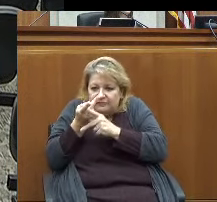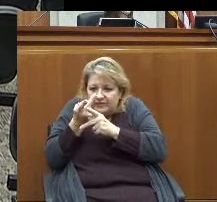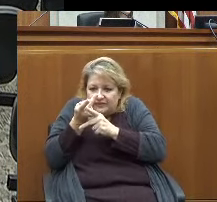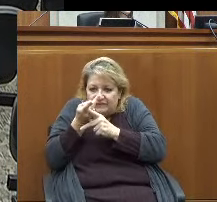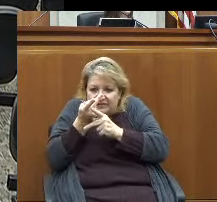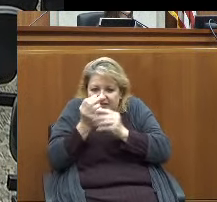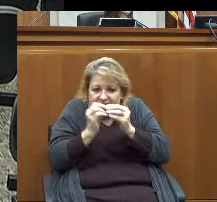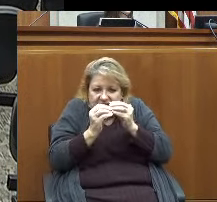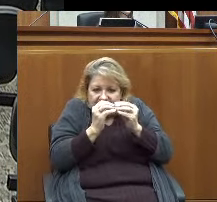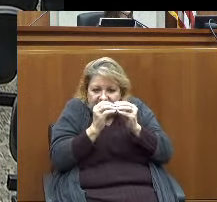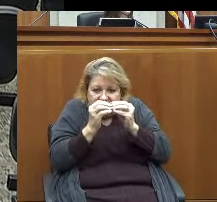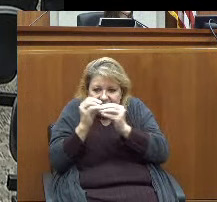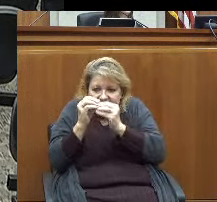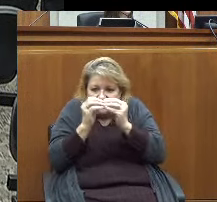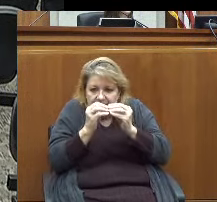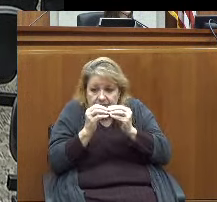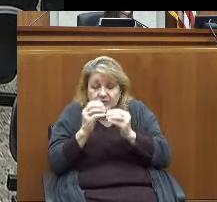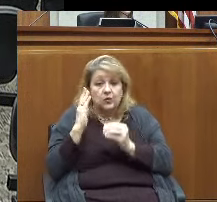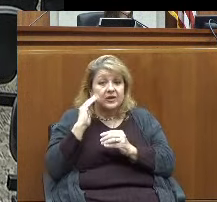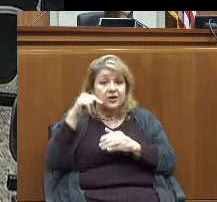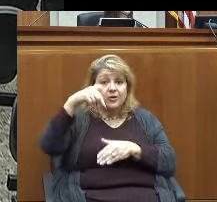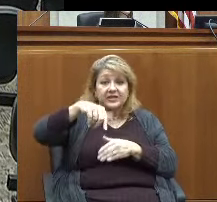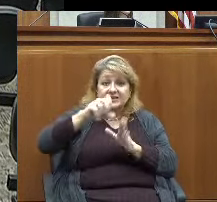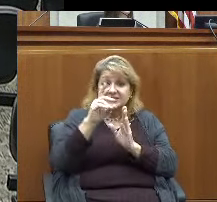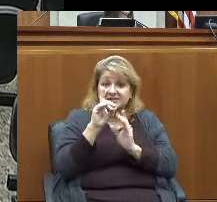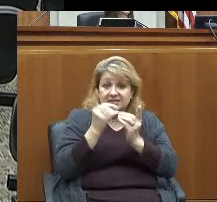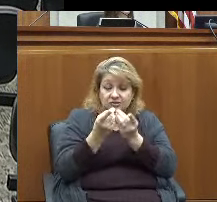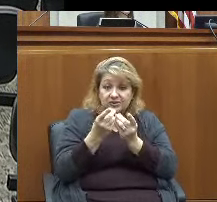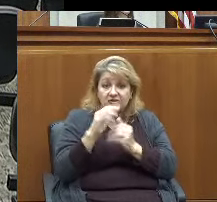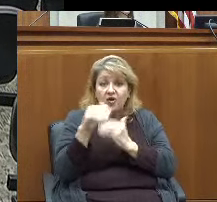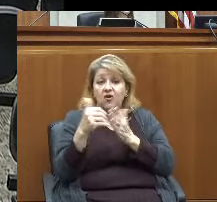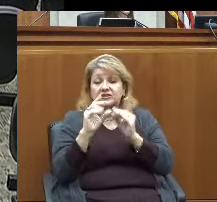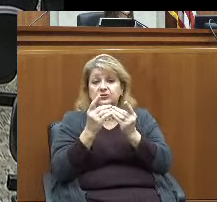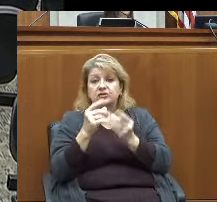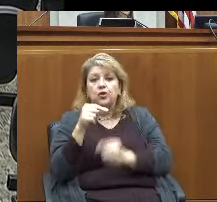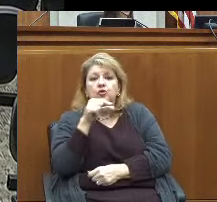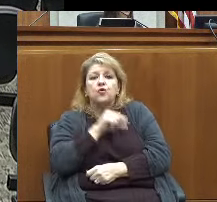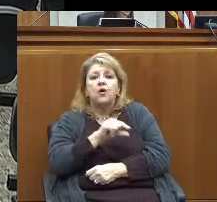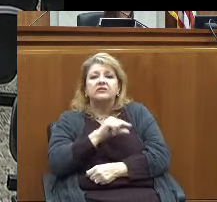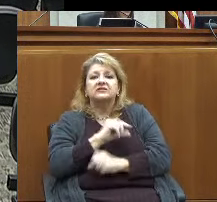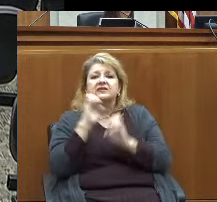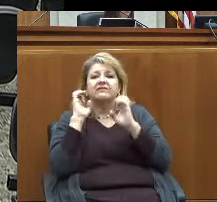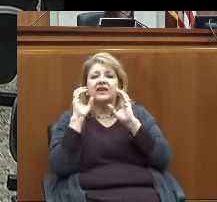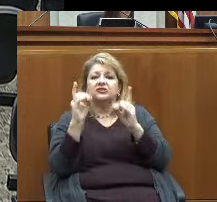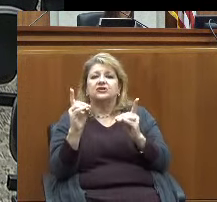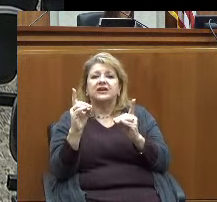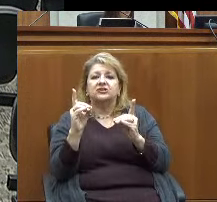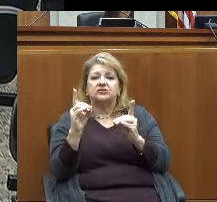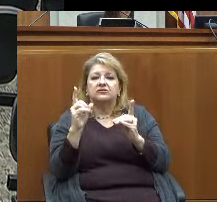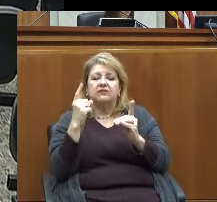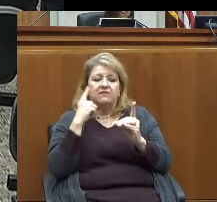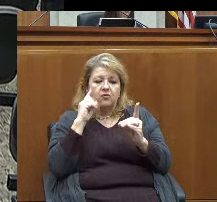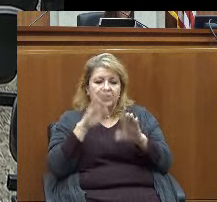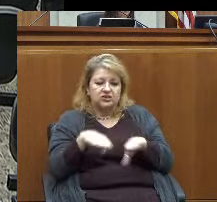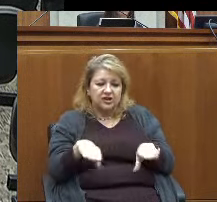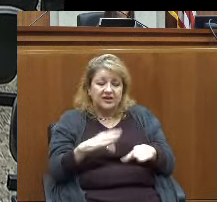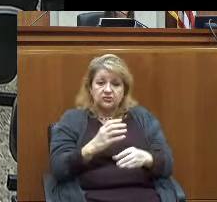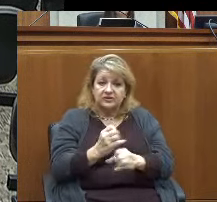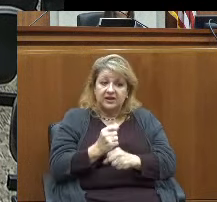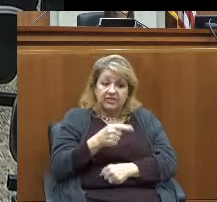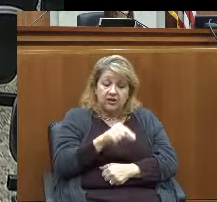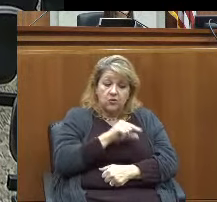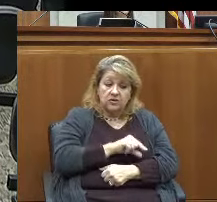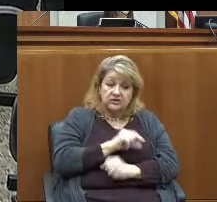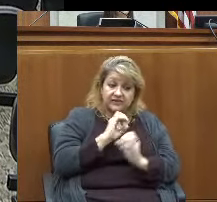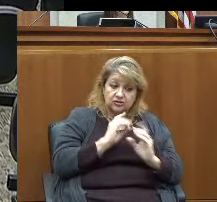Because as we know in our district and in every district in this state, the quality of education that a child receives is